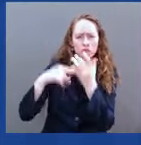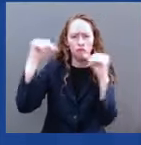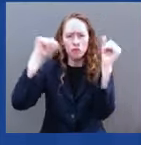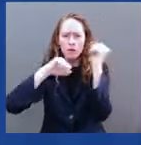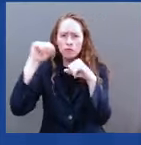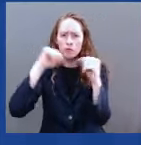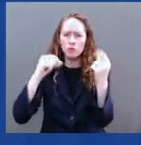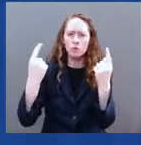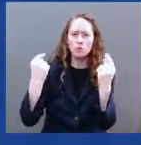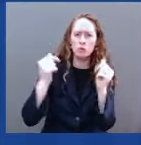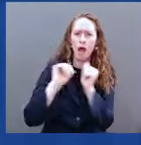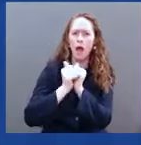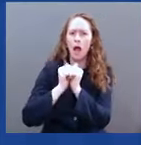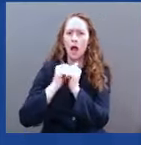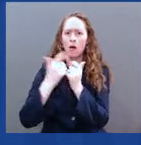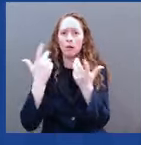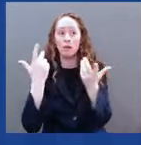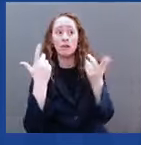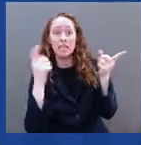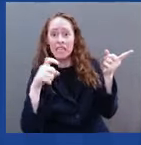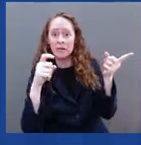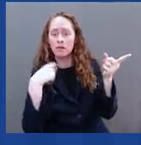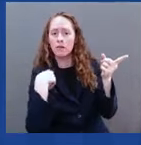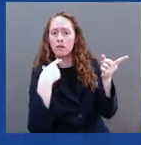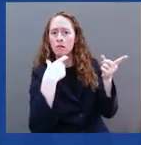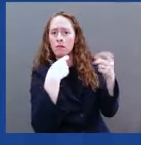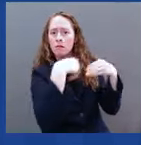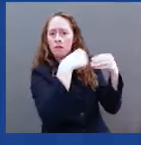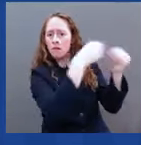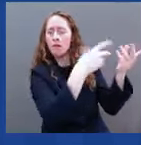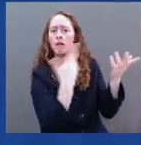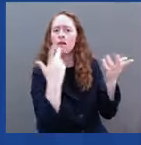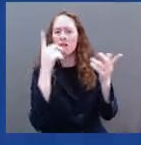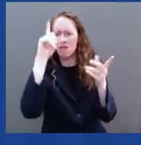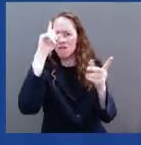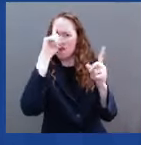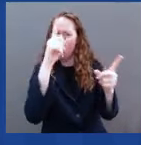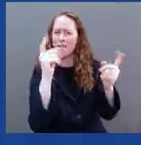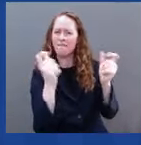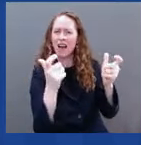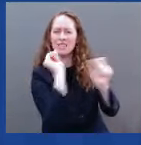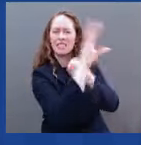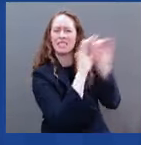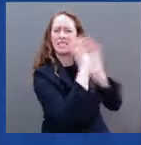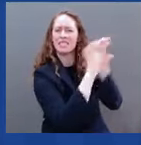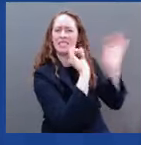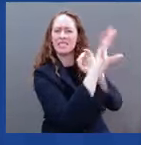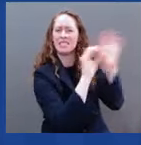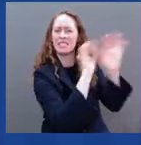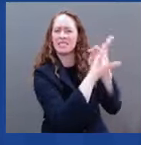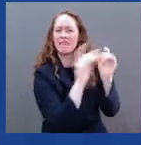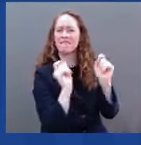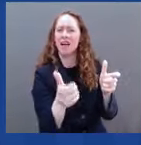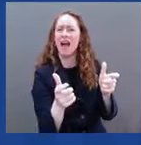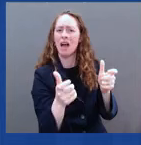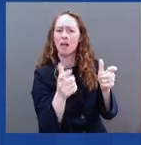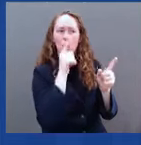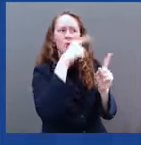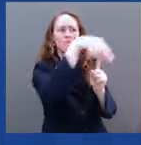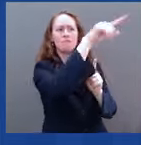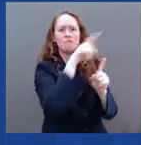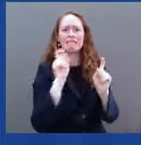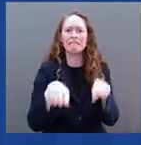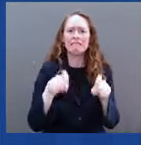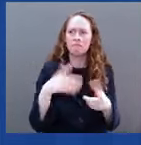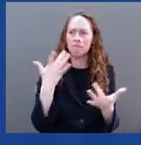more rapidly food shortages. In addition to that, we talked about urging all the